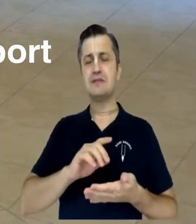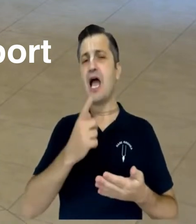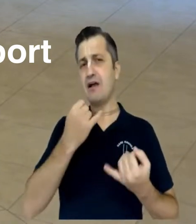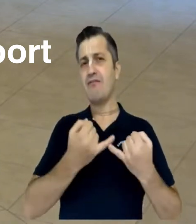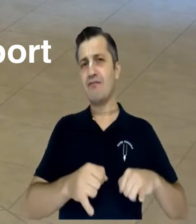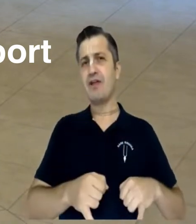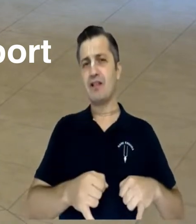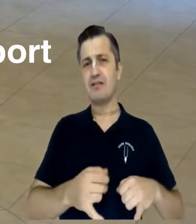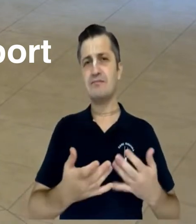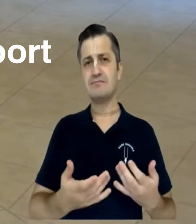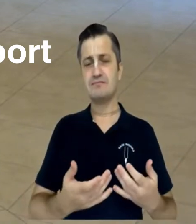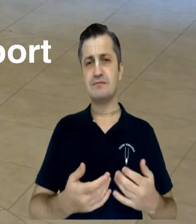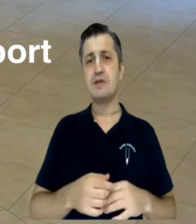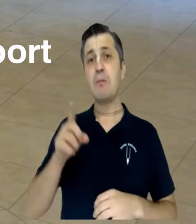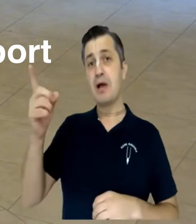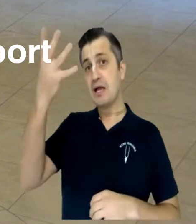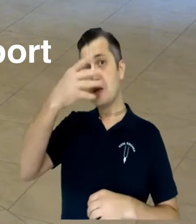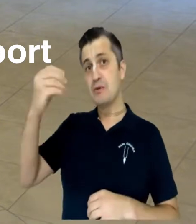in oneness.